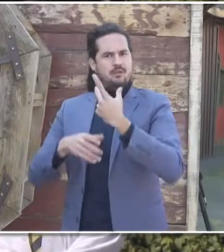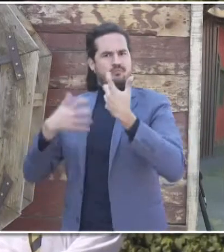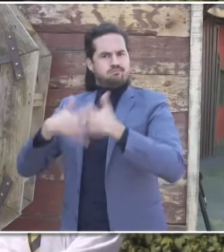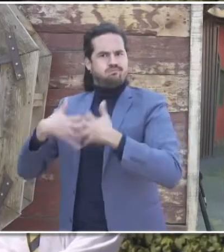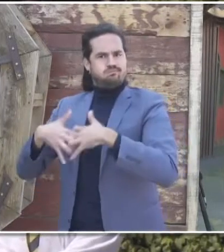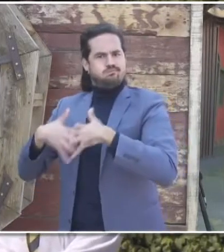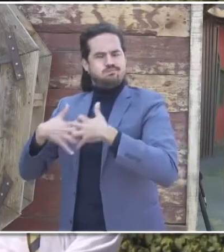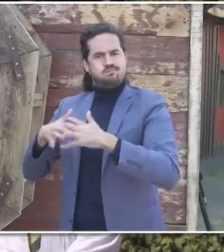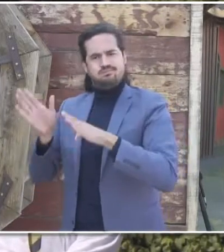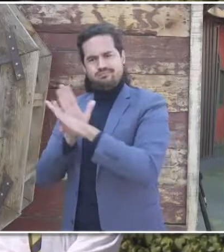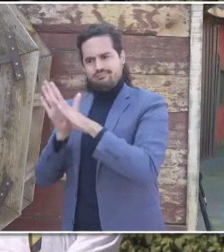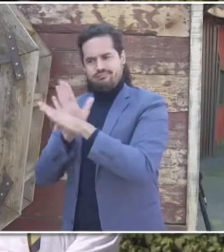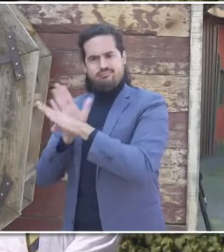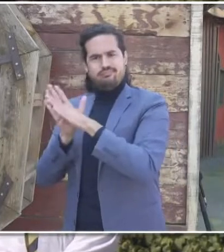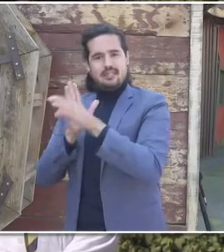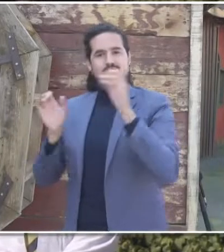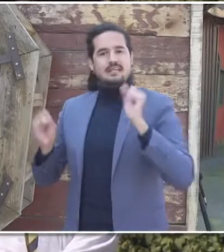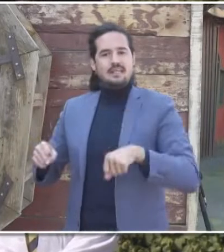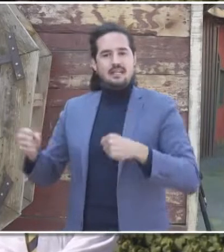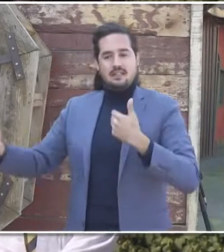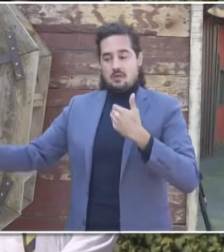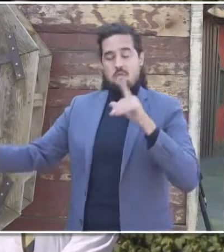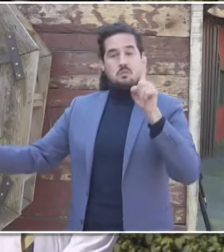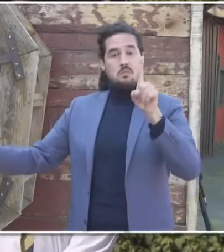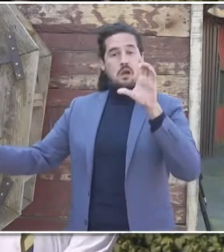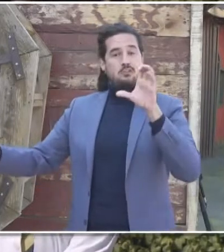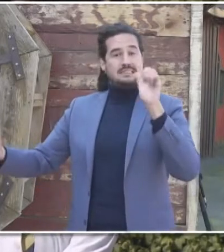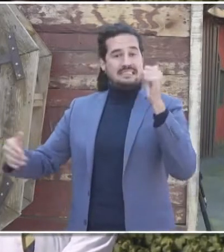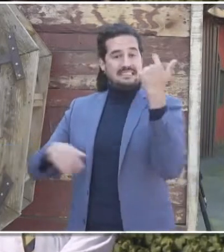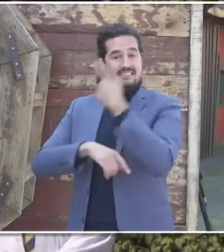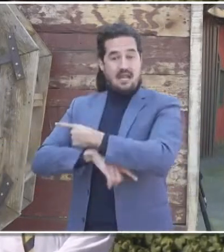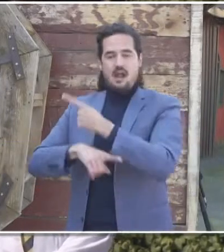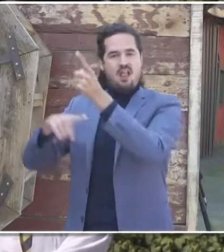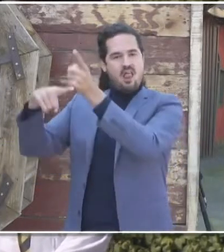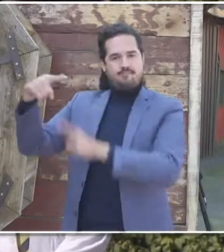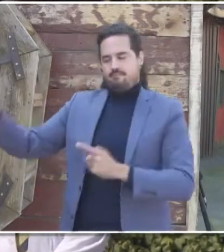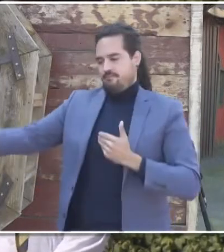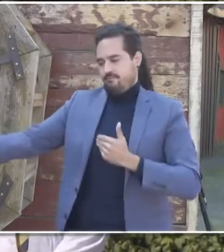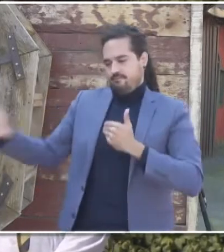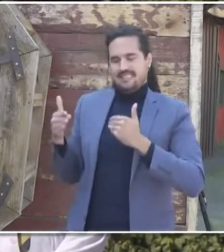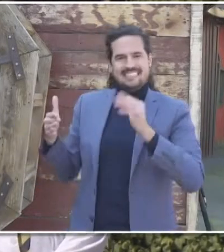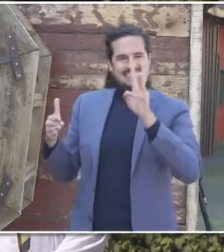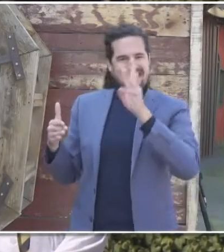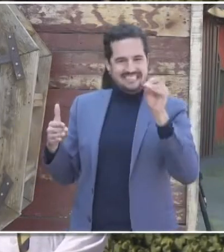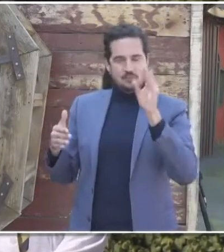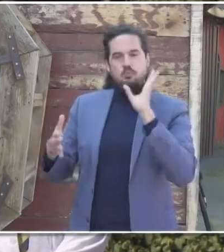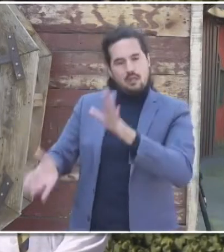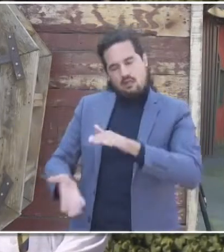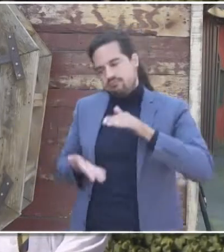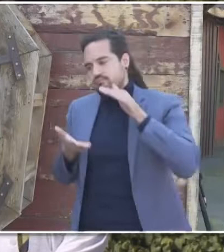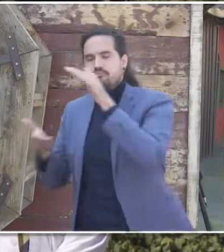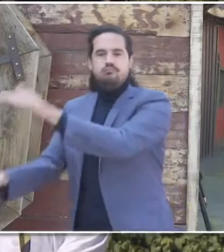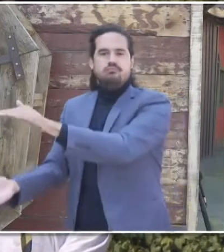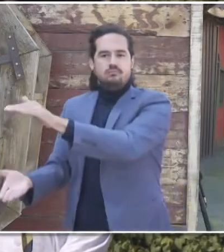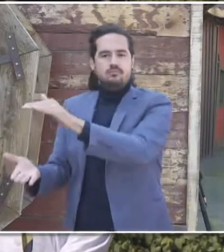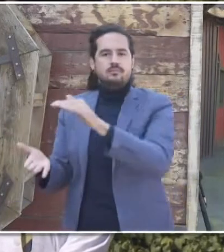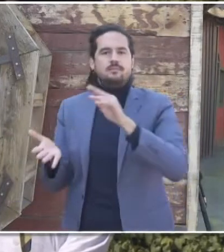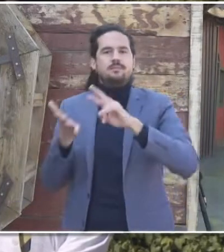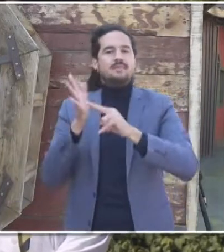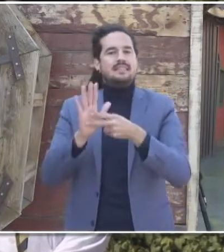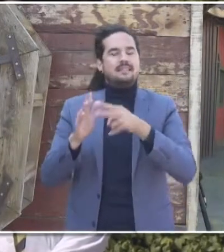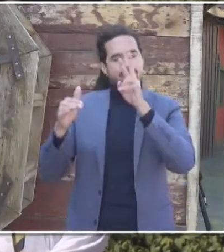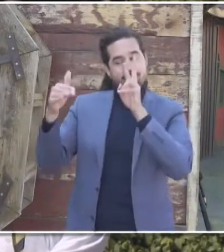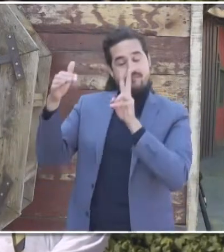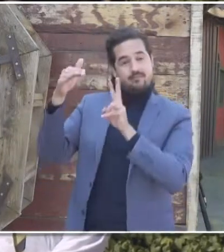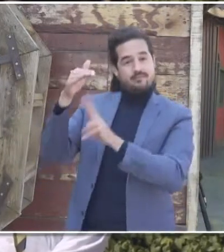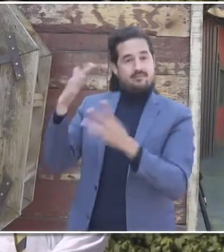days for a vaccine to 60 days. It's going to get better. It's going to get better in the next 2 weeks and in the next month